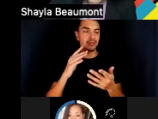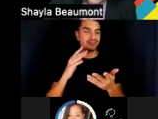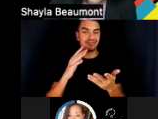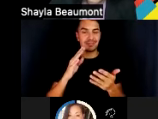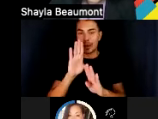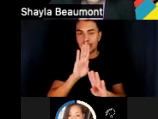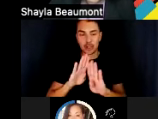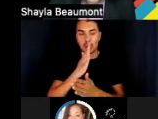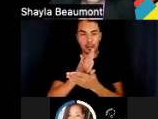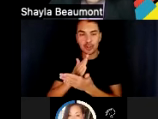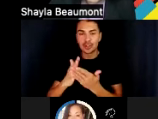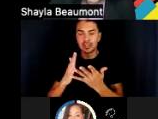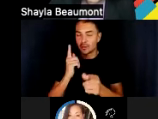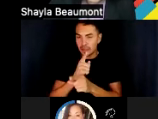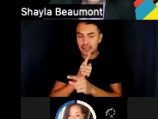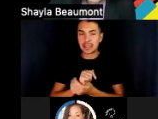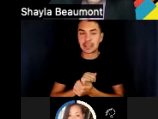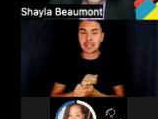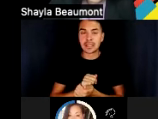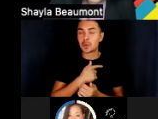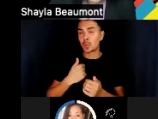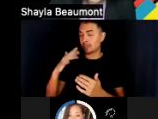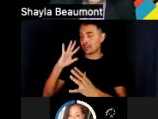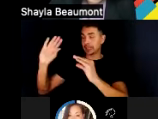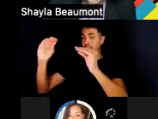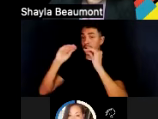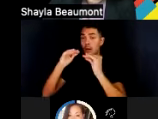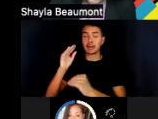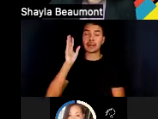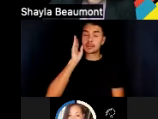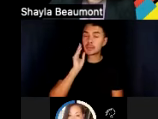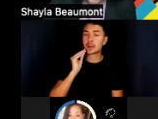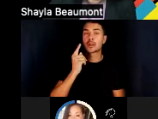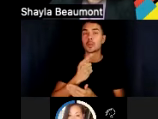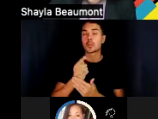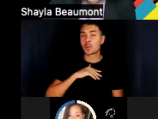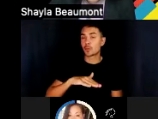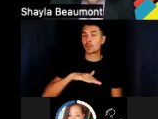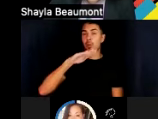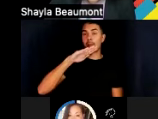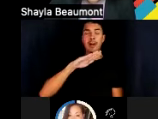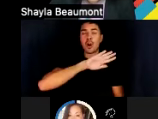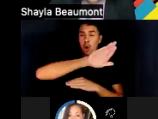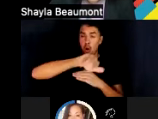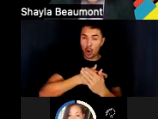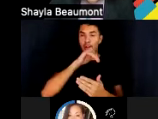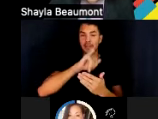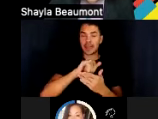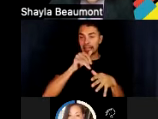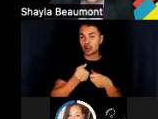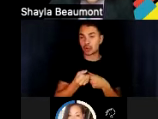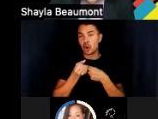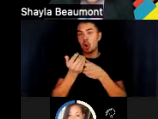just what we've been taught and experienced and where we've grown up. All of those things come into play with our mental health as